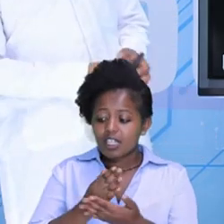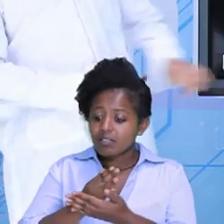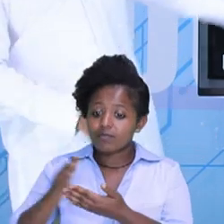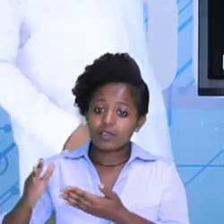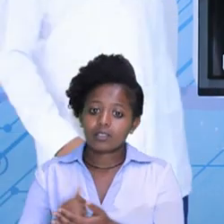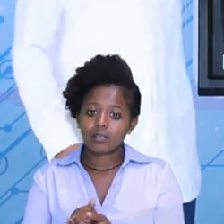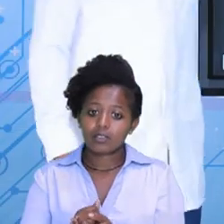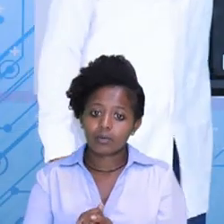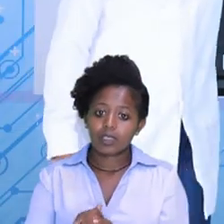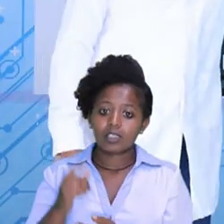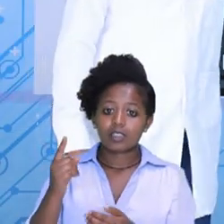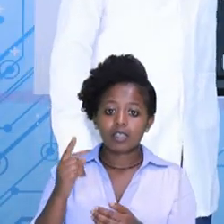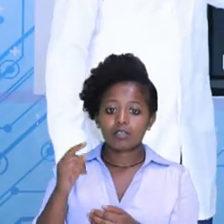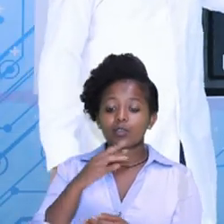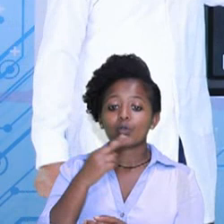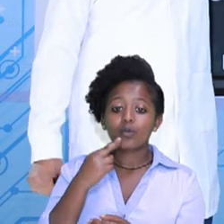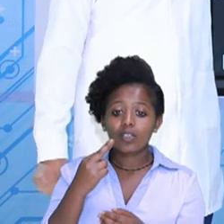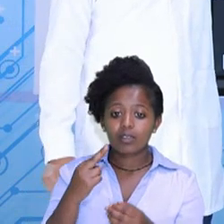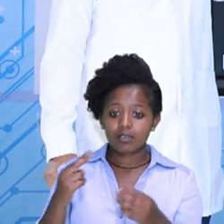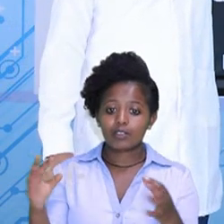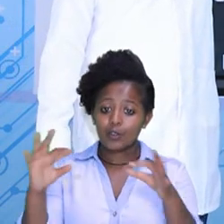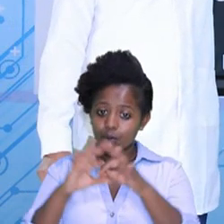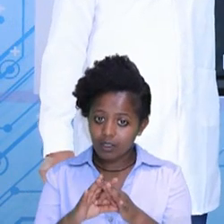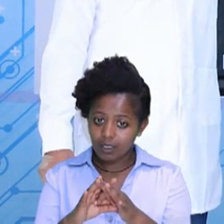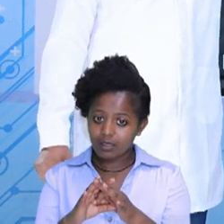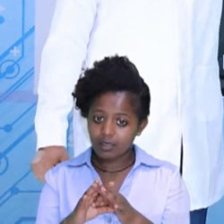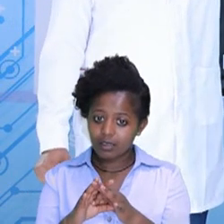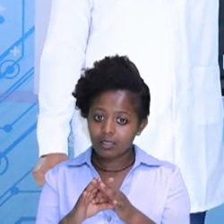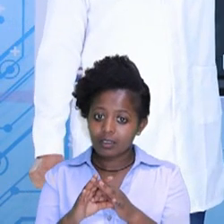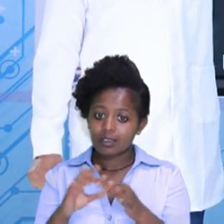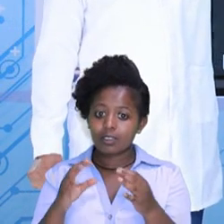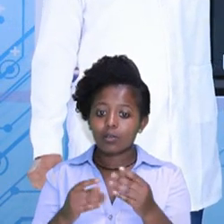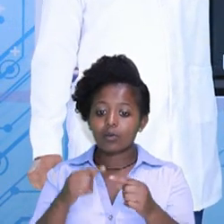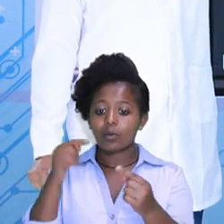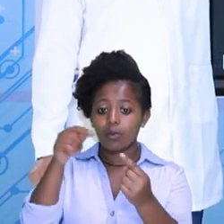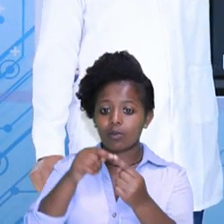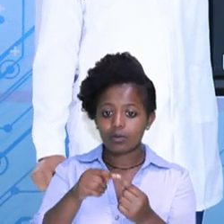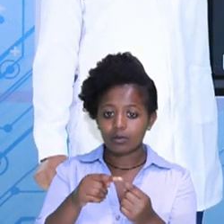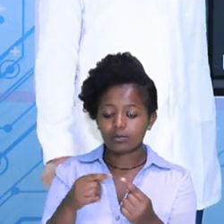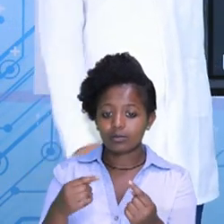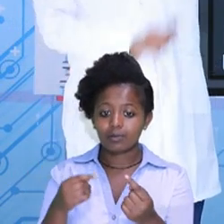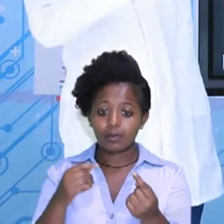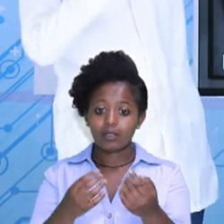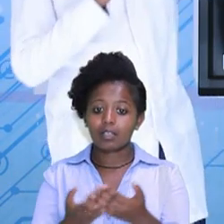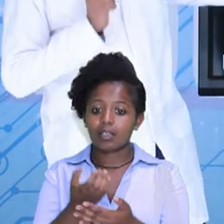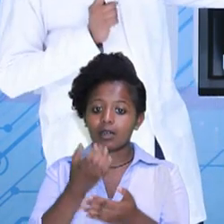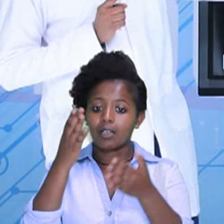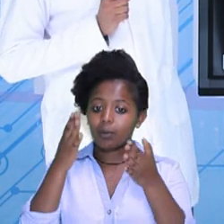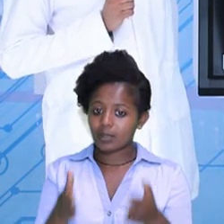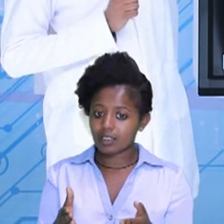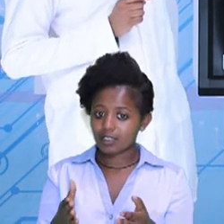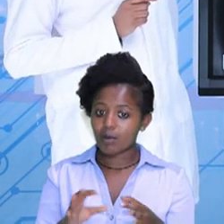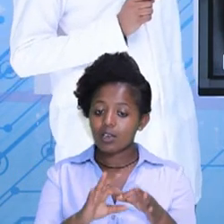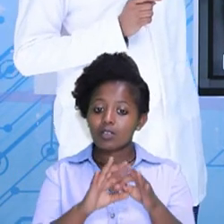Revisionism means the Soviet Union goes to capitalism. Mind you, Soviet